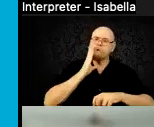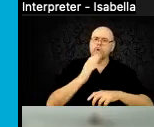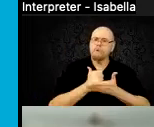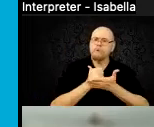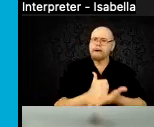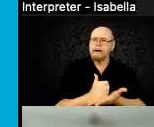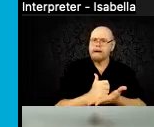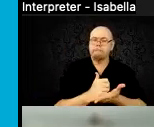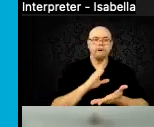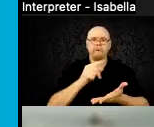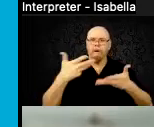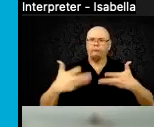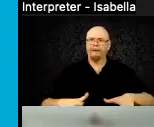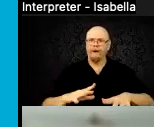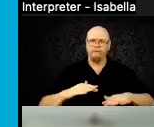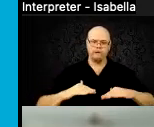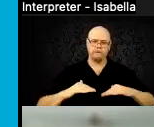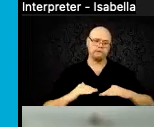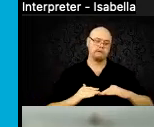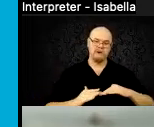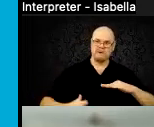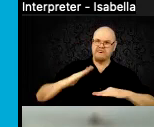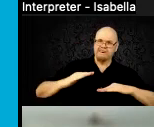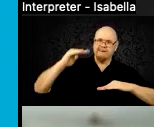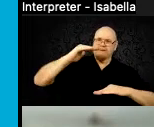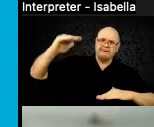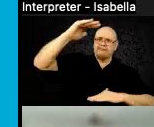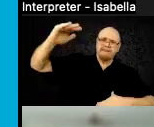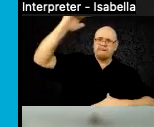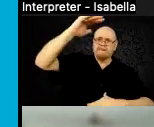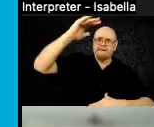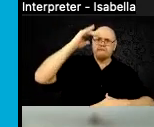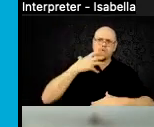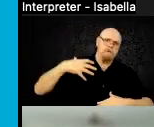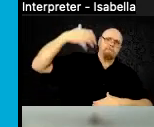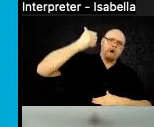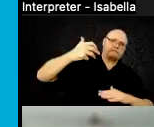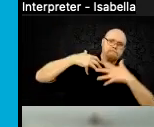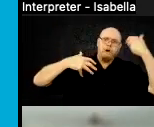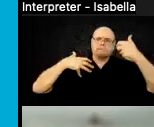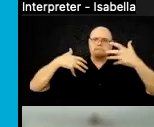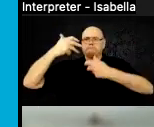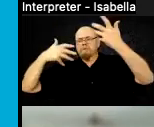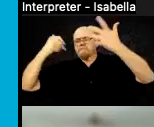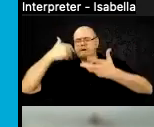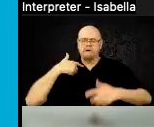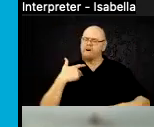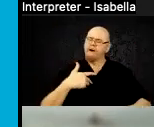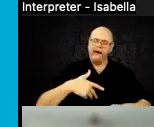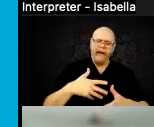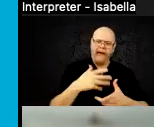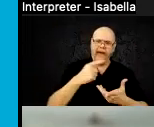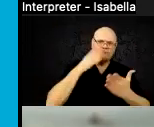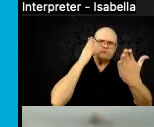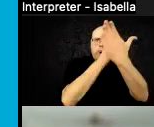at Equip for Equality. I think sometimes there's a misperception that lawyers' first step is to file a lawsuit